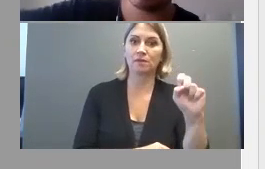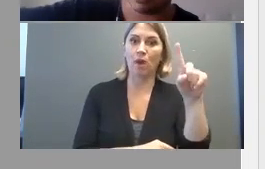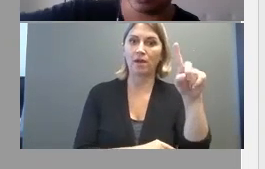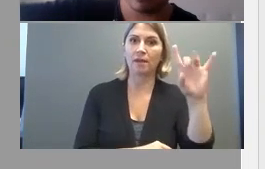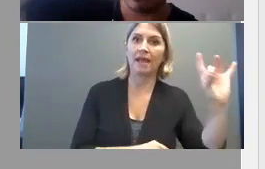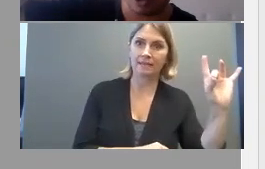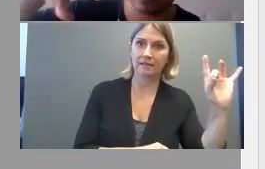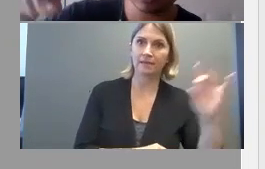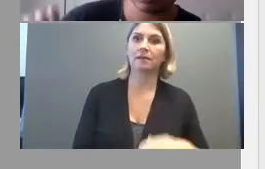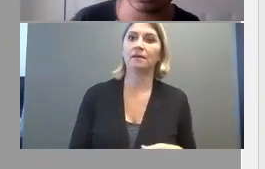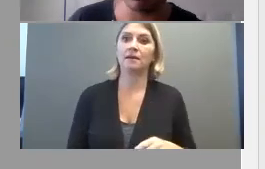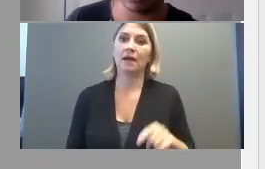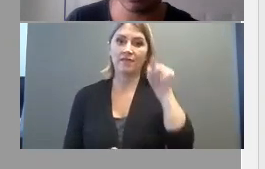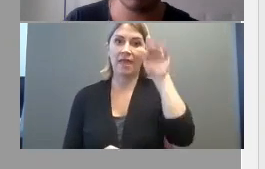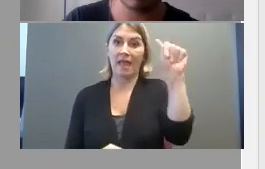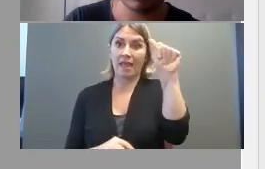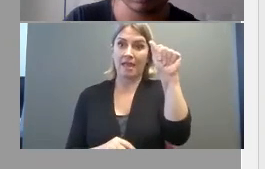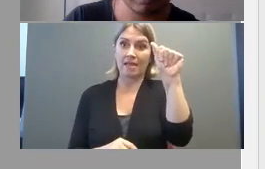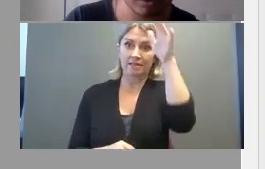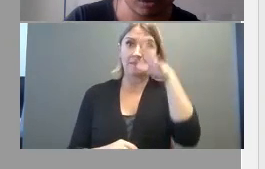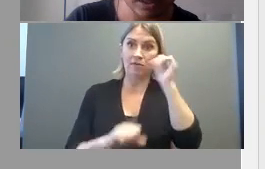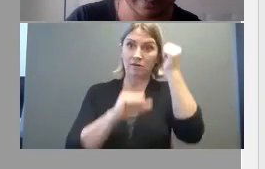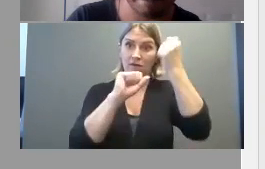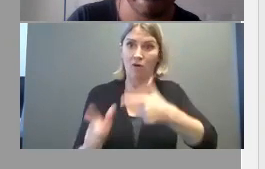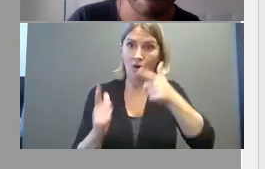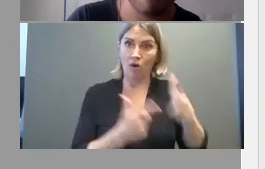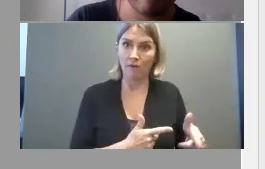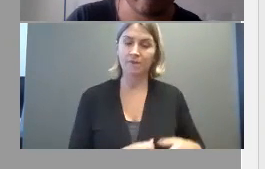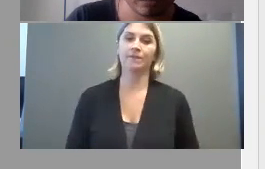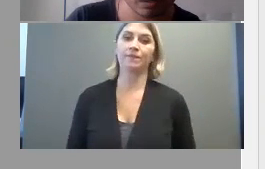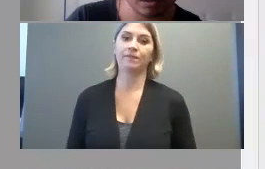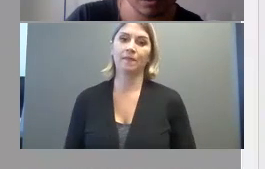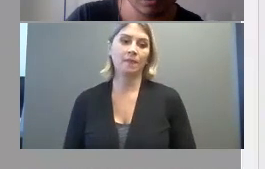A is the parent of all of those subnodes. Okay.